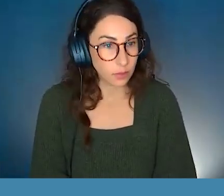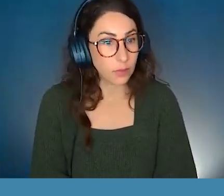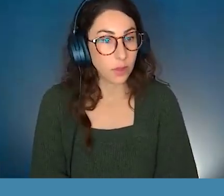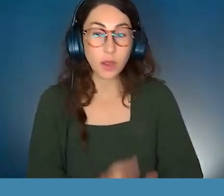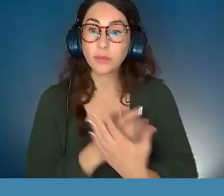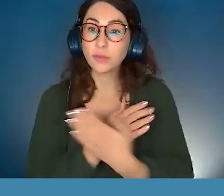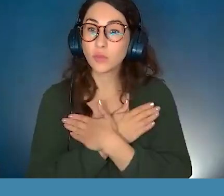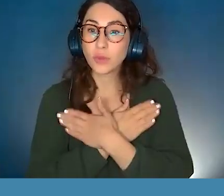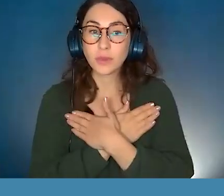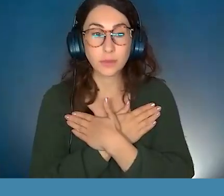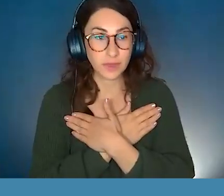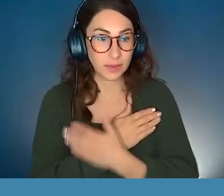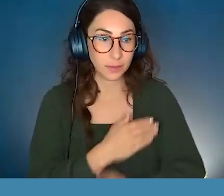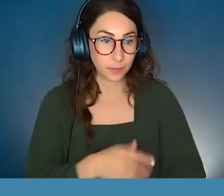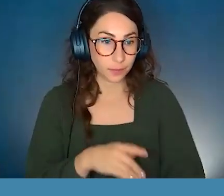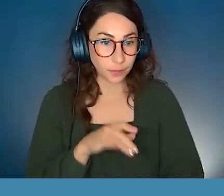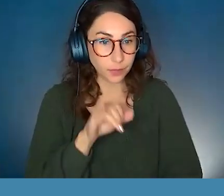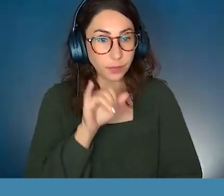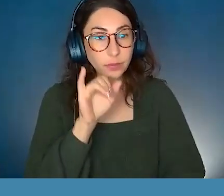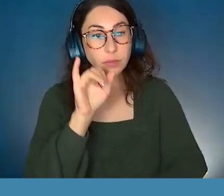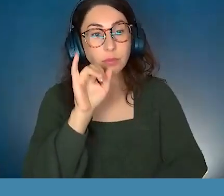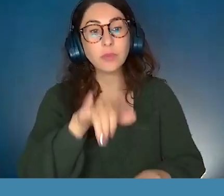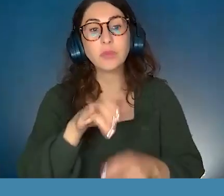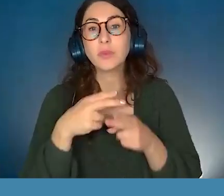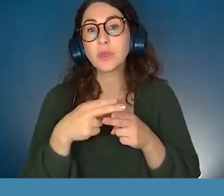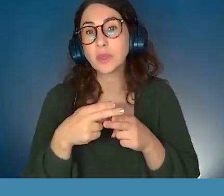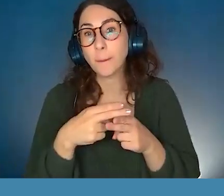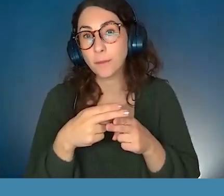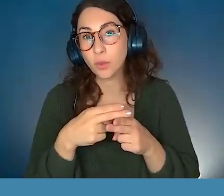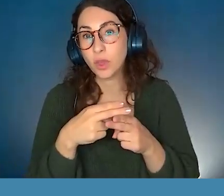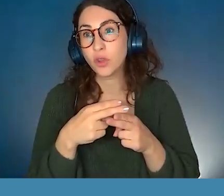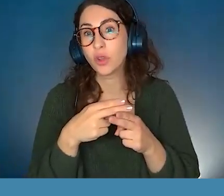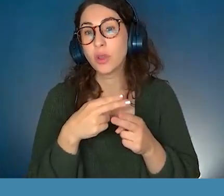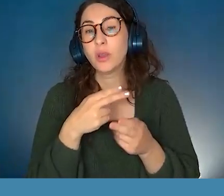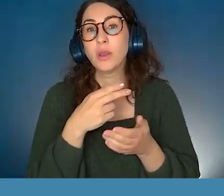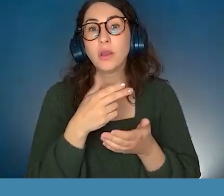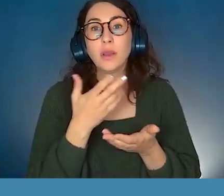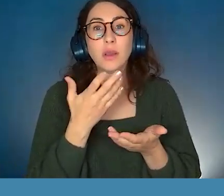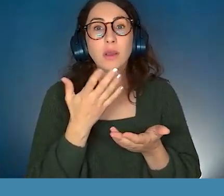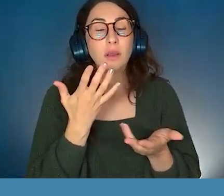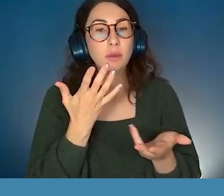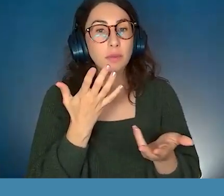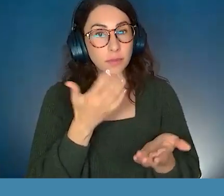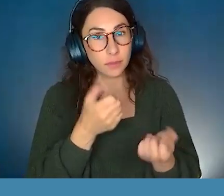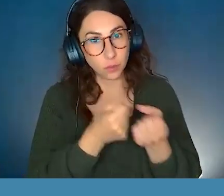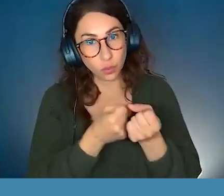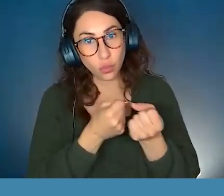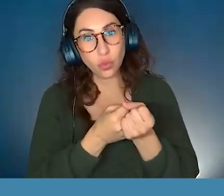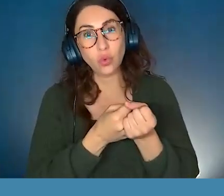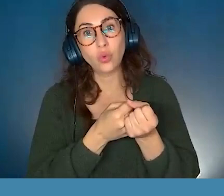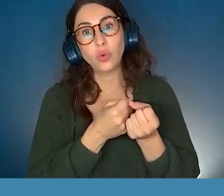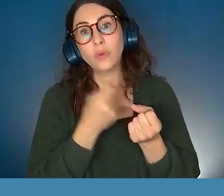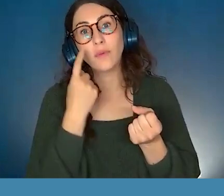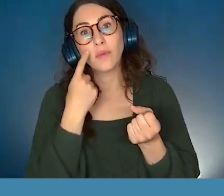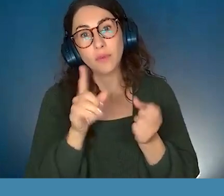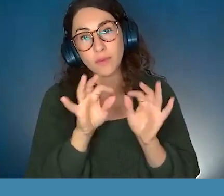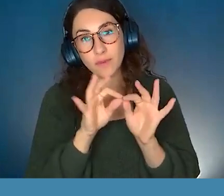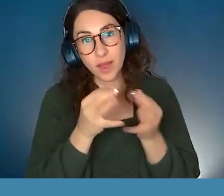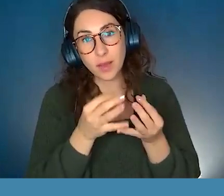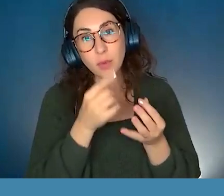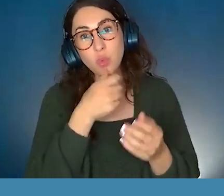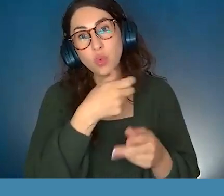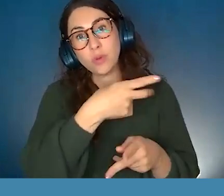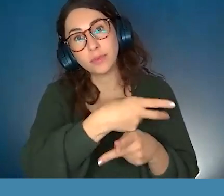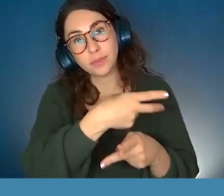Respite care. So respite care is a system of temporary support and relief for families who are caring for a family member and they need a little